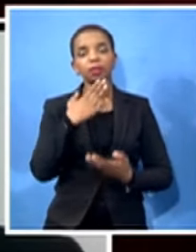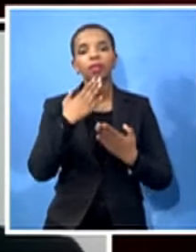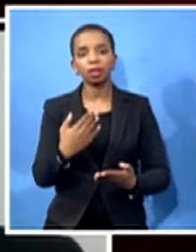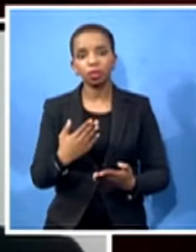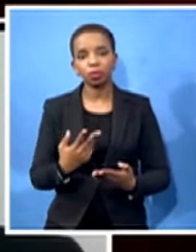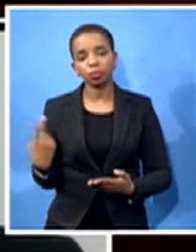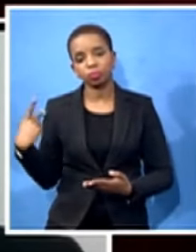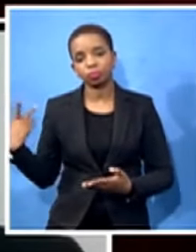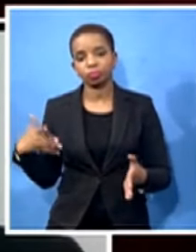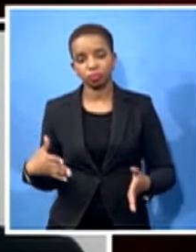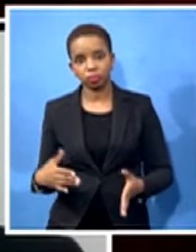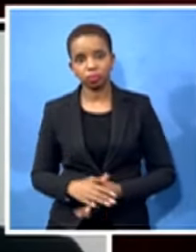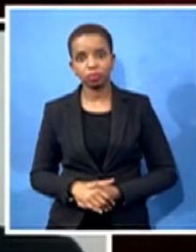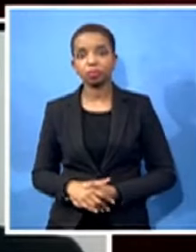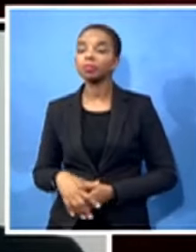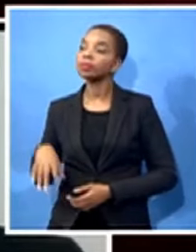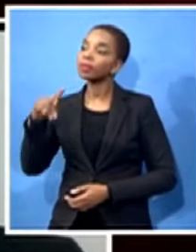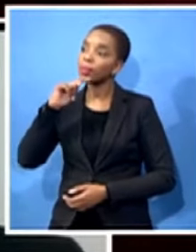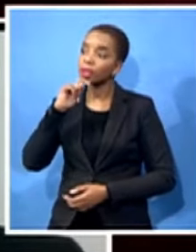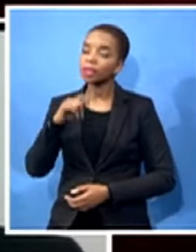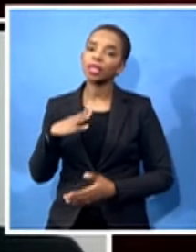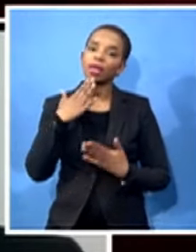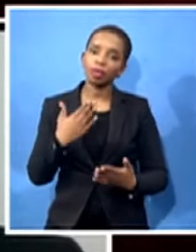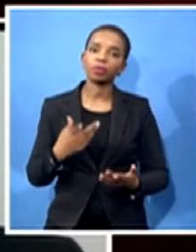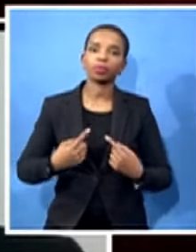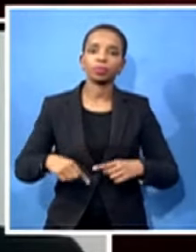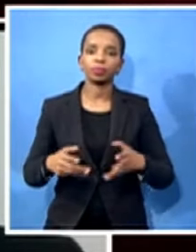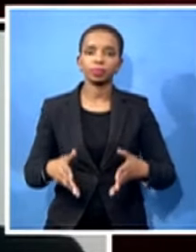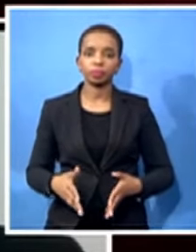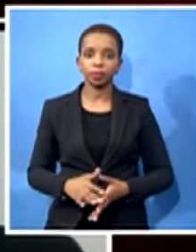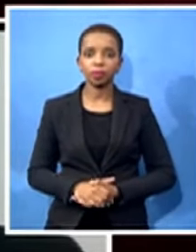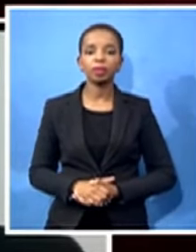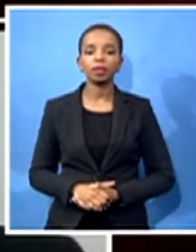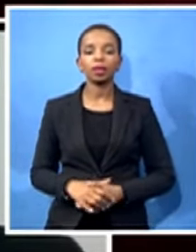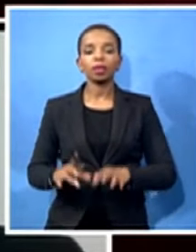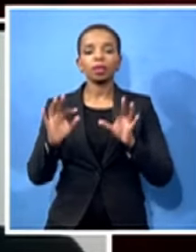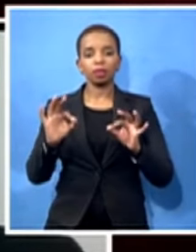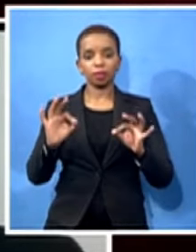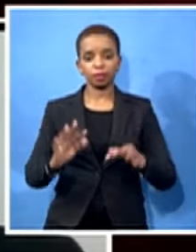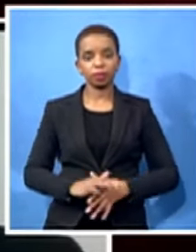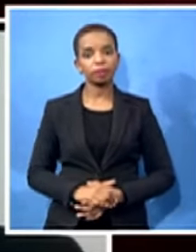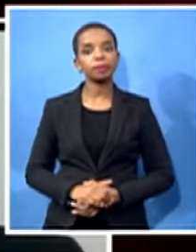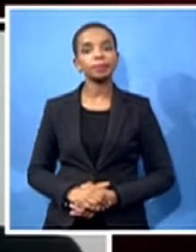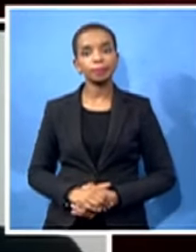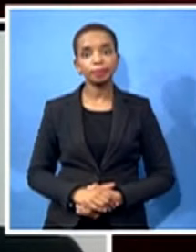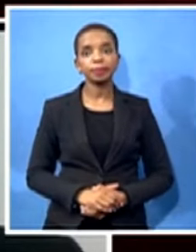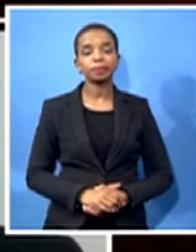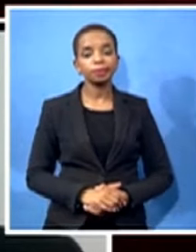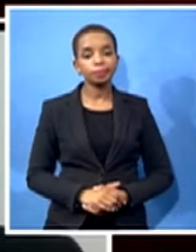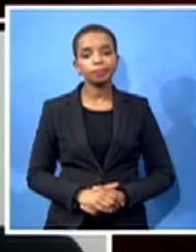Morning. Thank you for having us. Fantastic. Let's talk about the